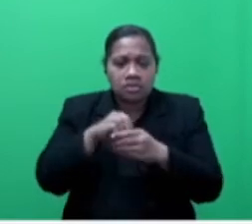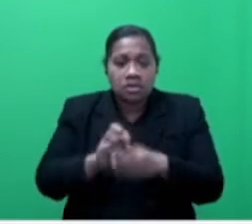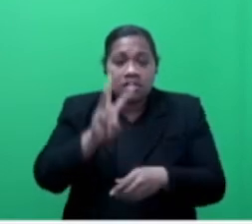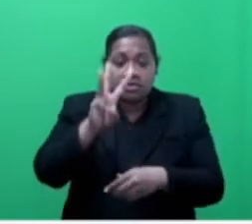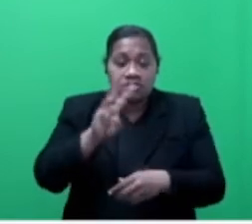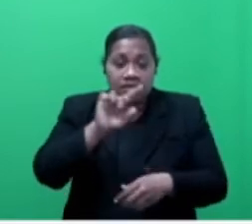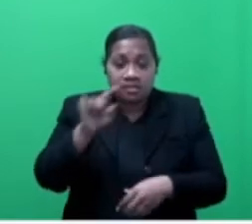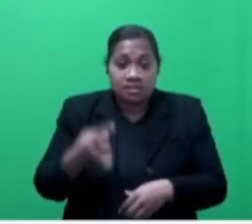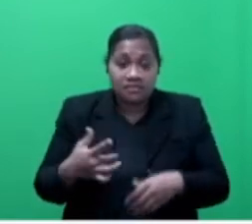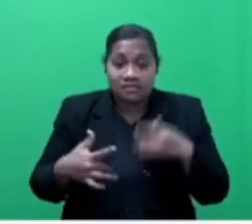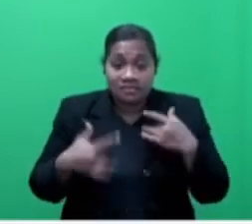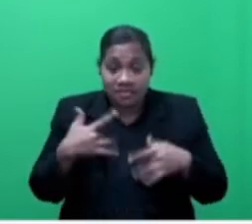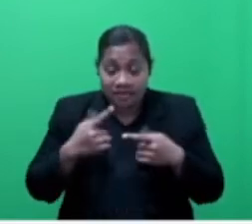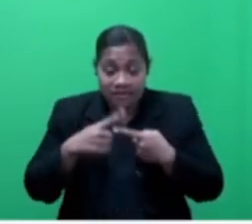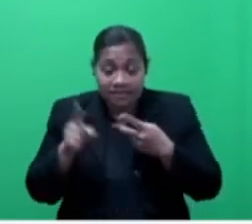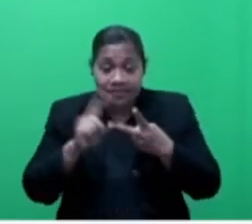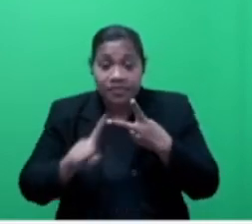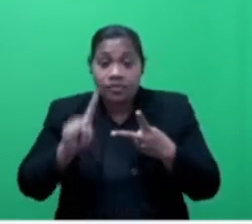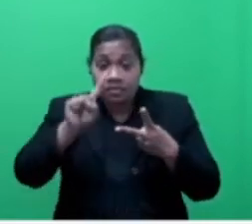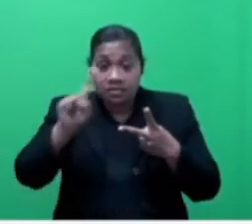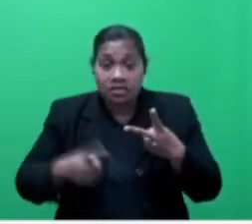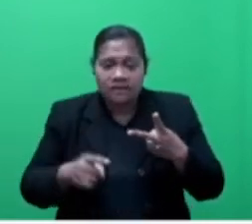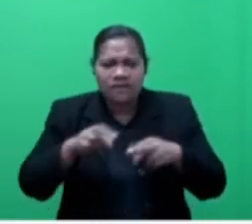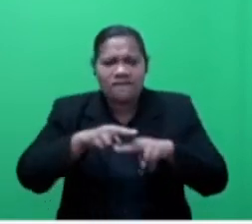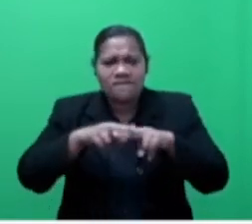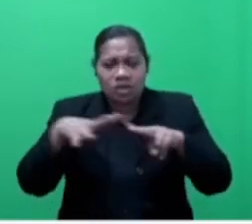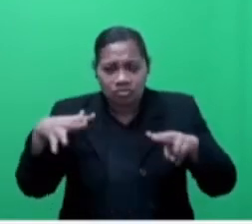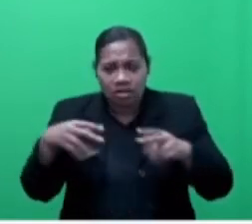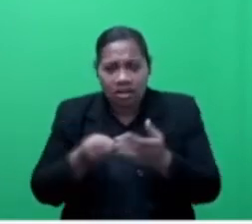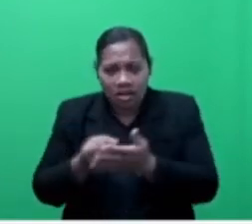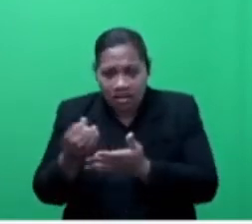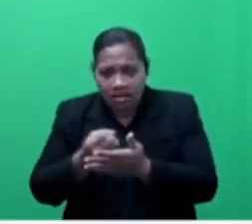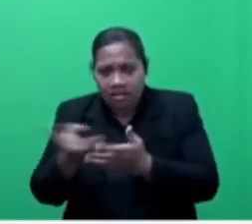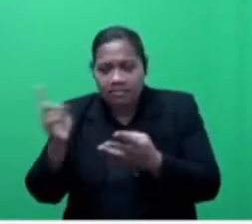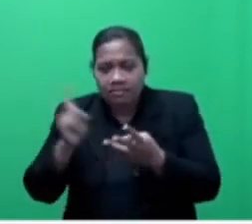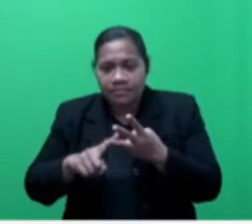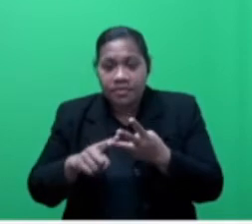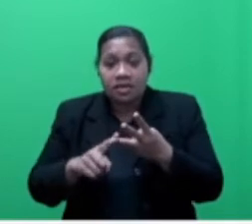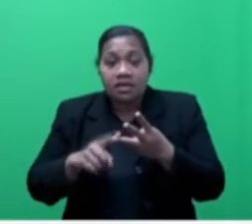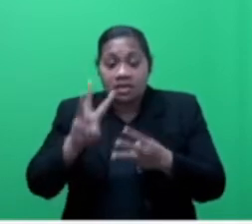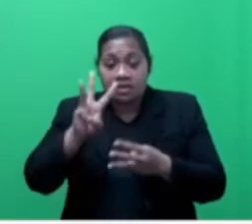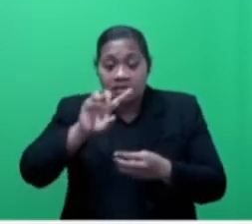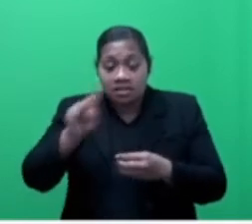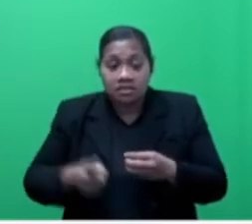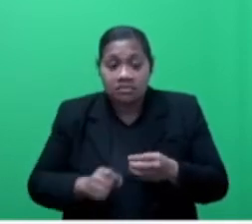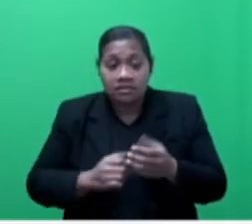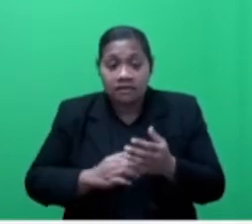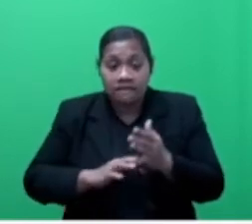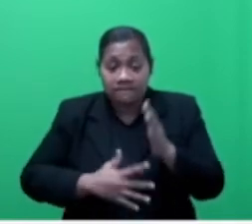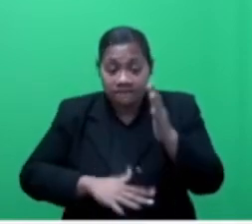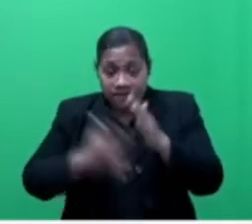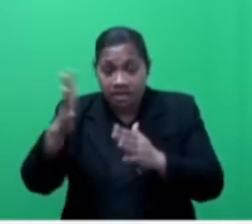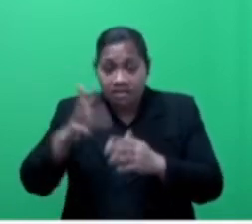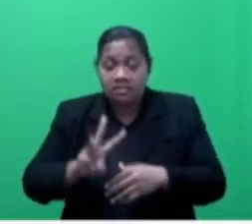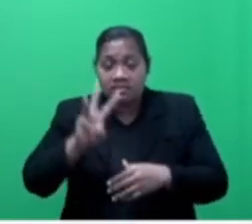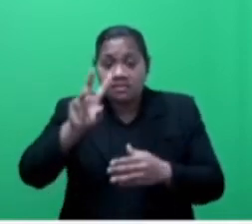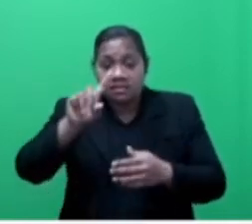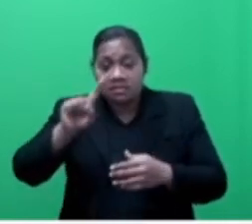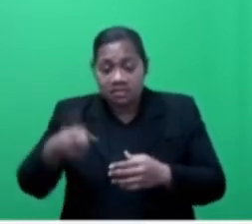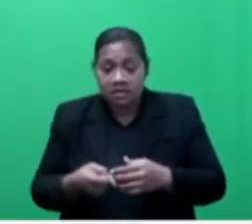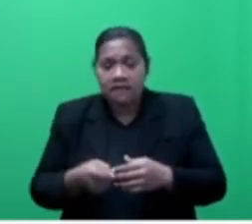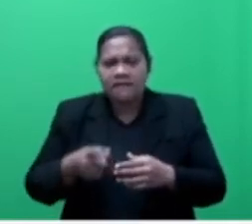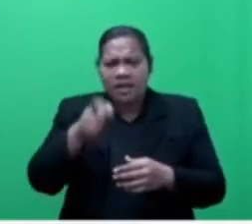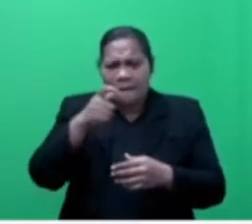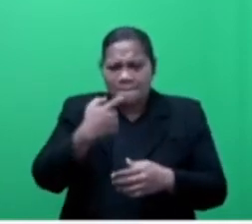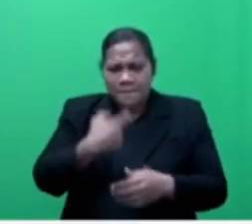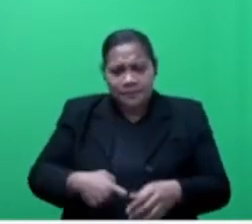life, $1,000 for funeral expenses, $3,000 for fire, and $3,000 for personal injury. This cover was provided at an